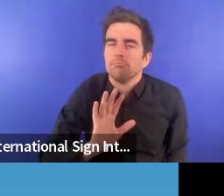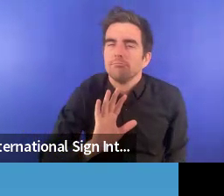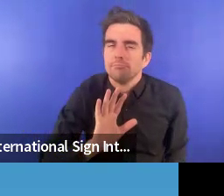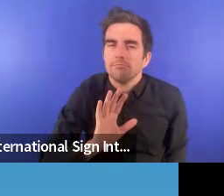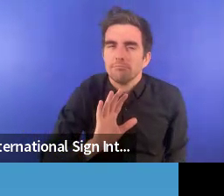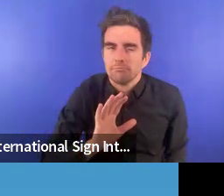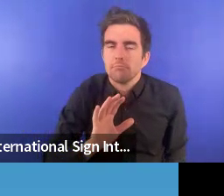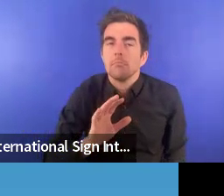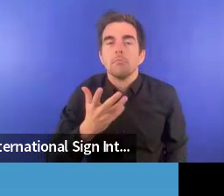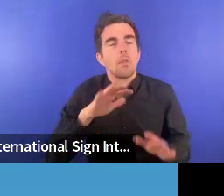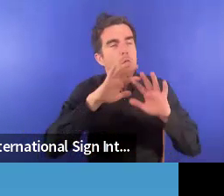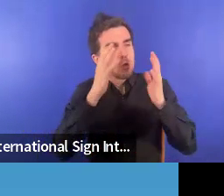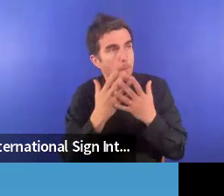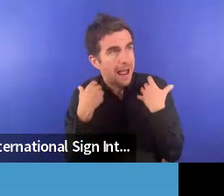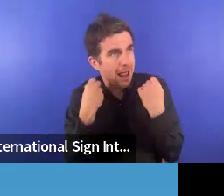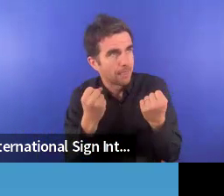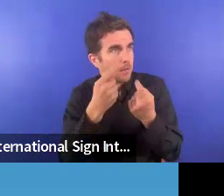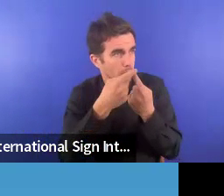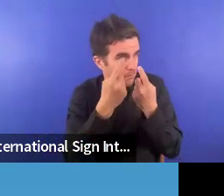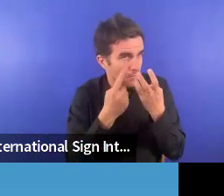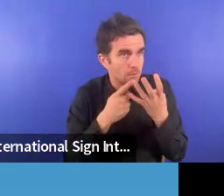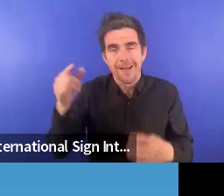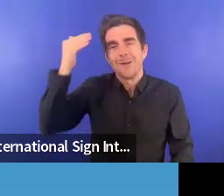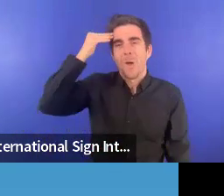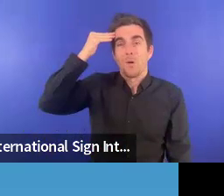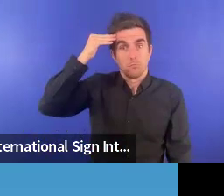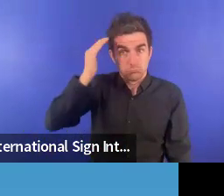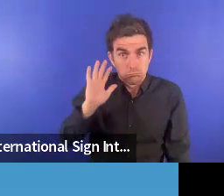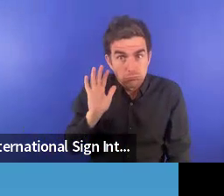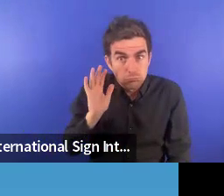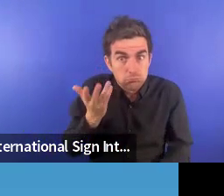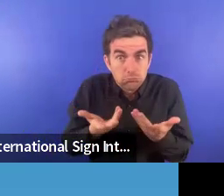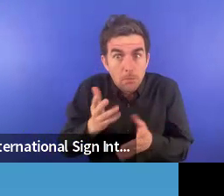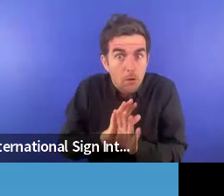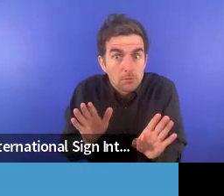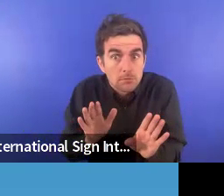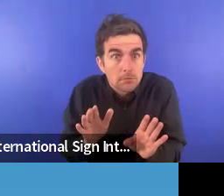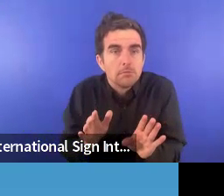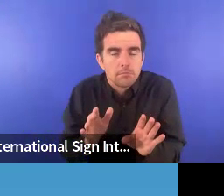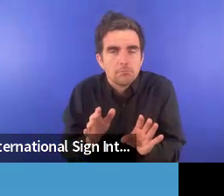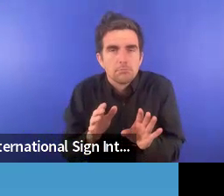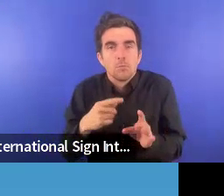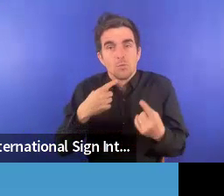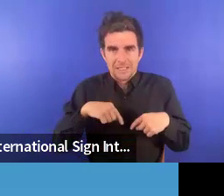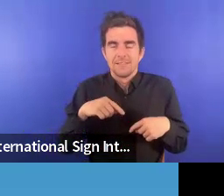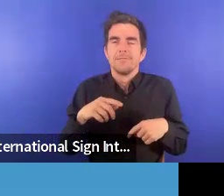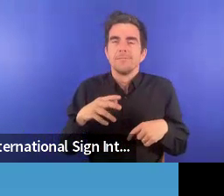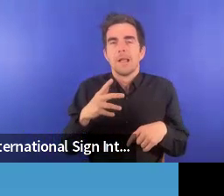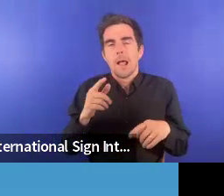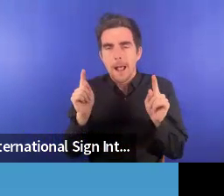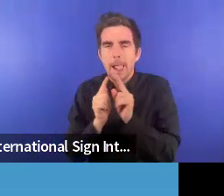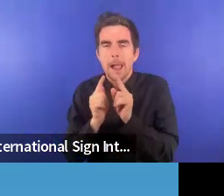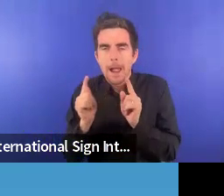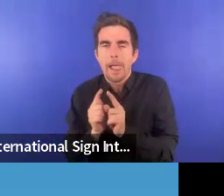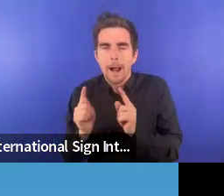have a tendency to assume that our leaders have an understanding